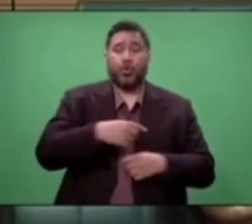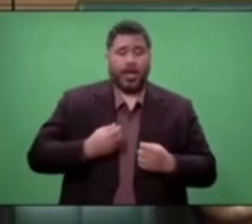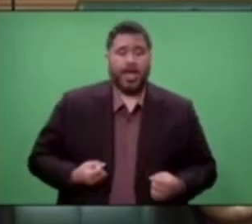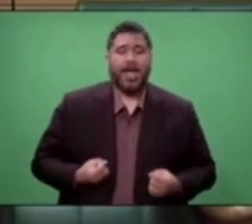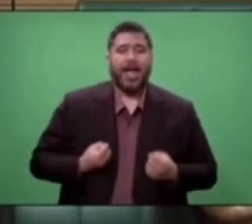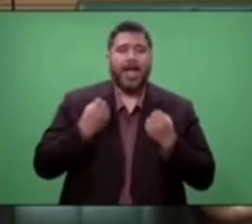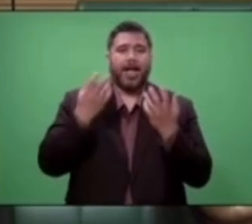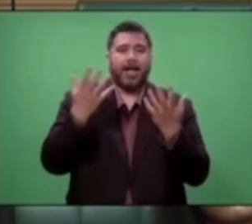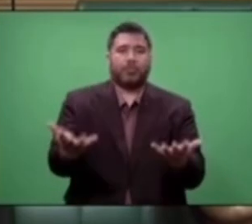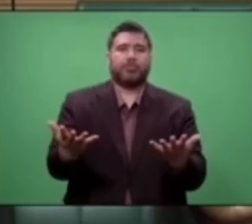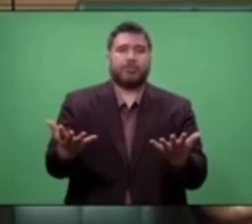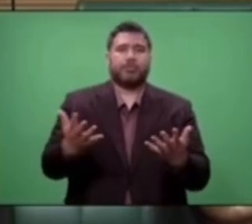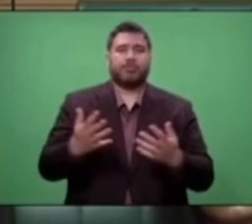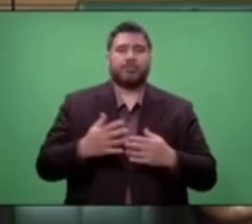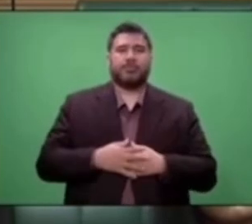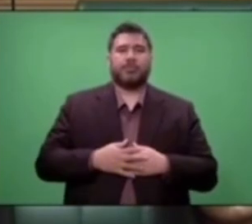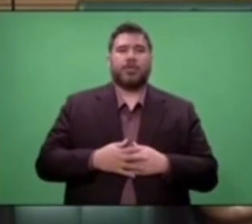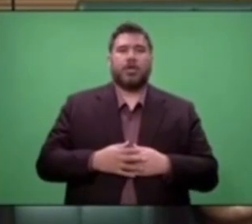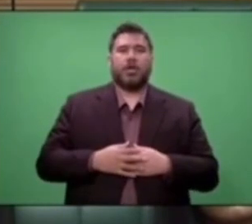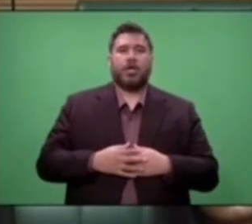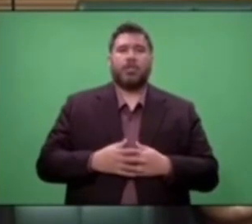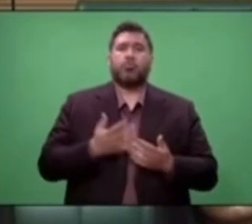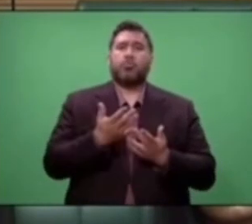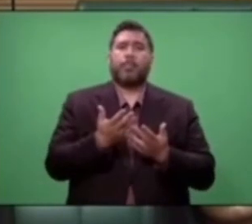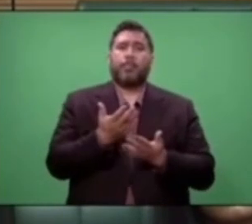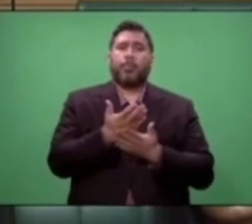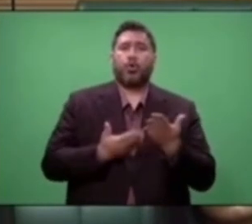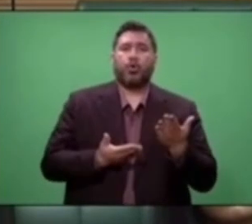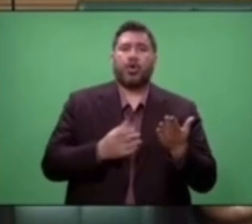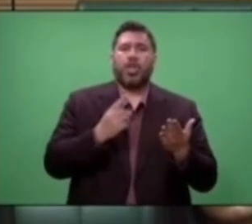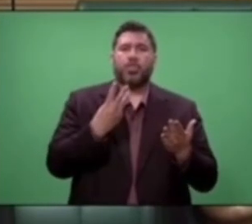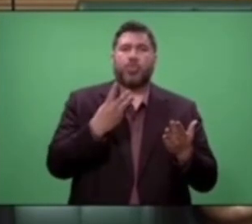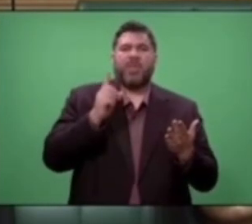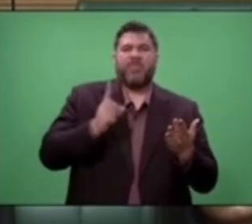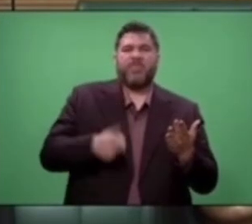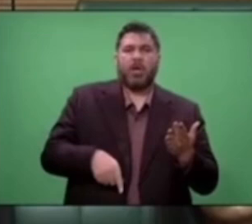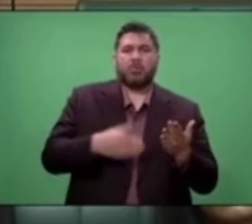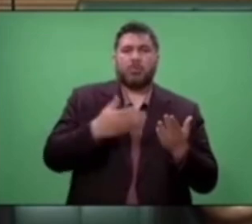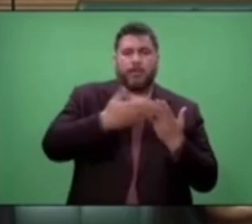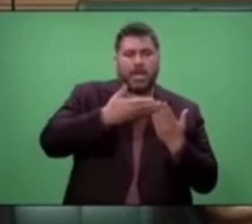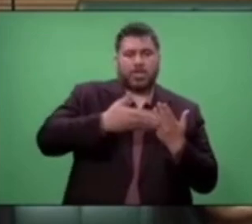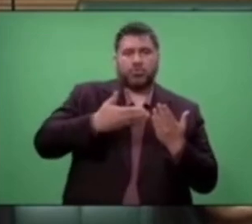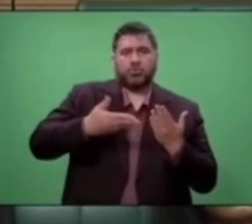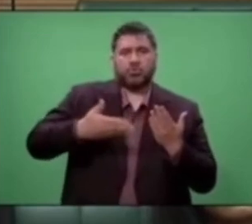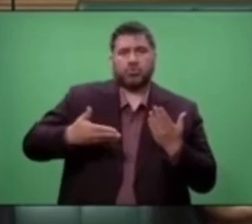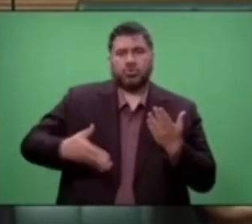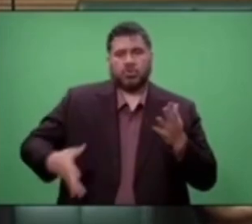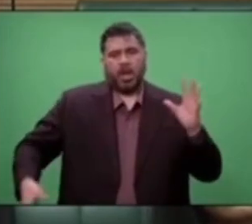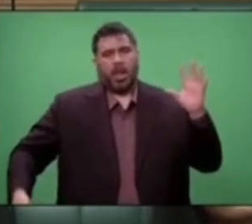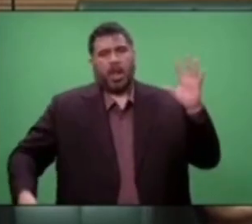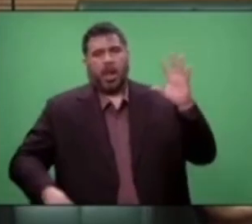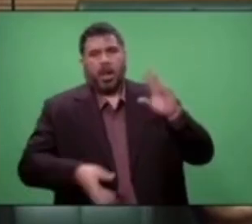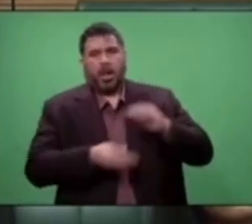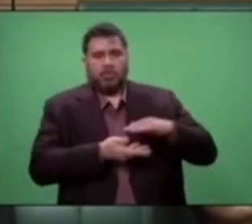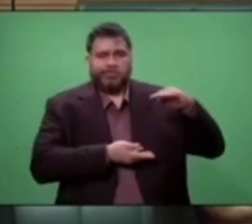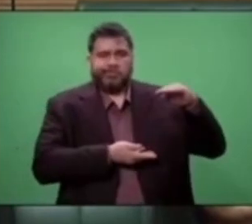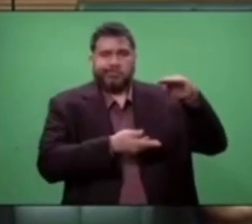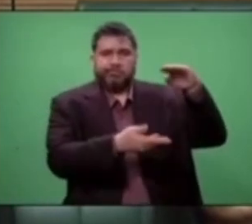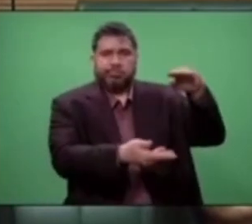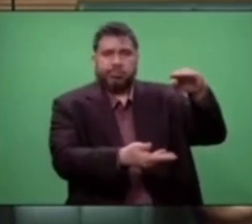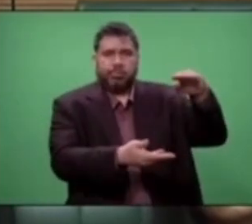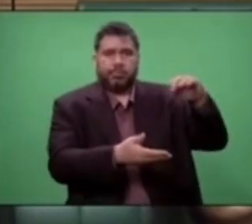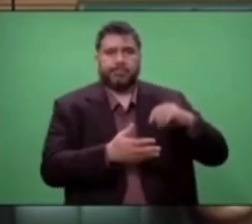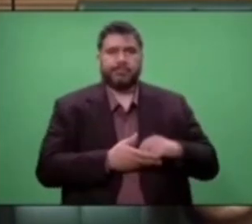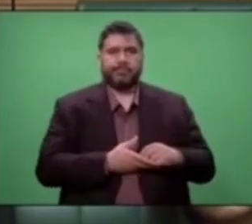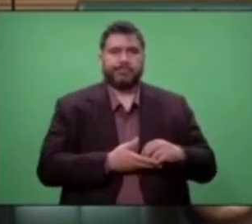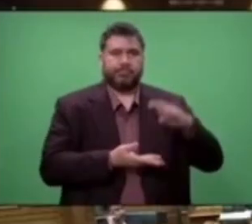The release of this 3,000-page report, culminating from 6 years of hearing truth and pain, is by no means